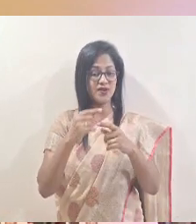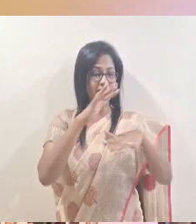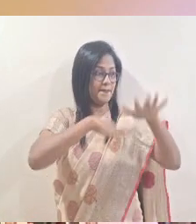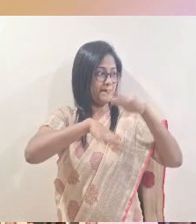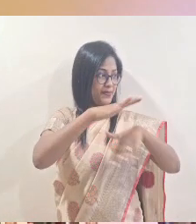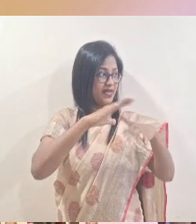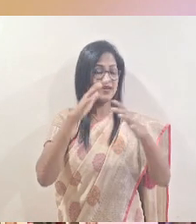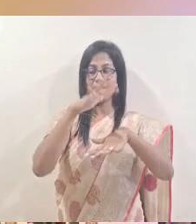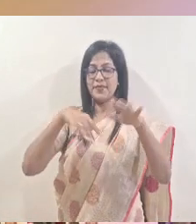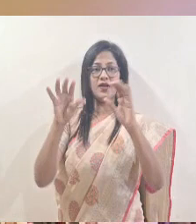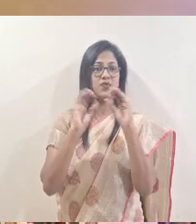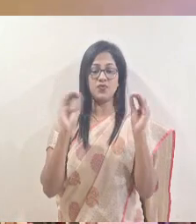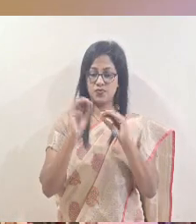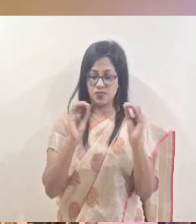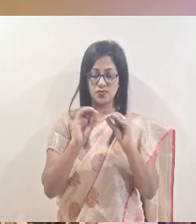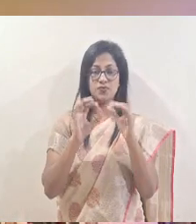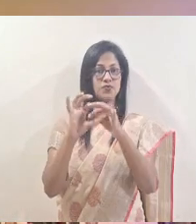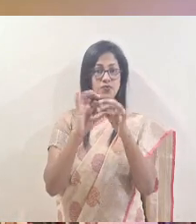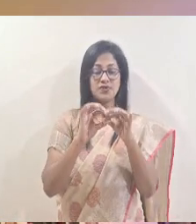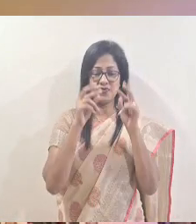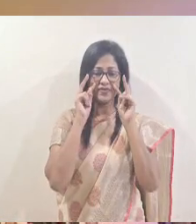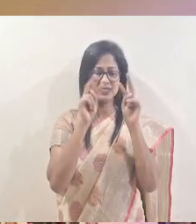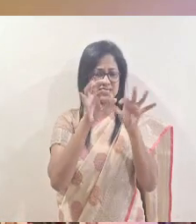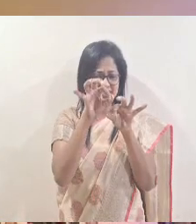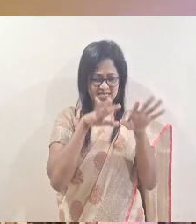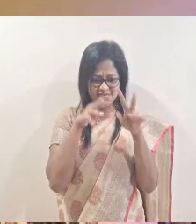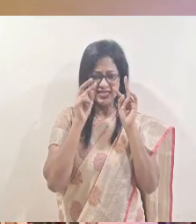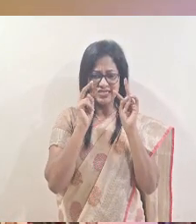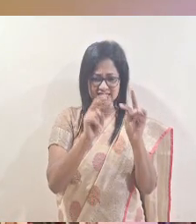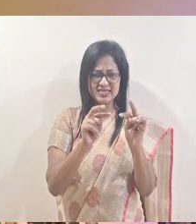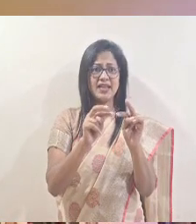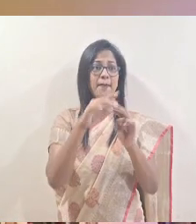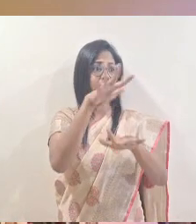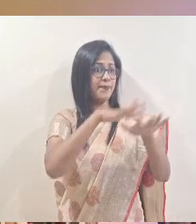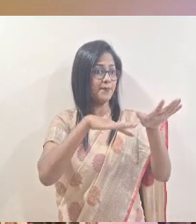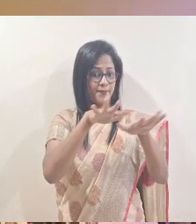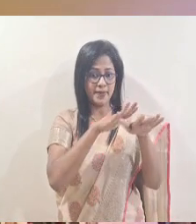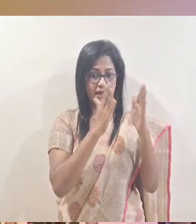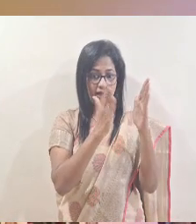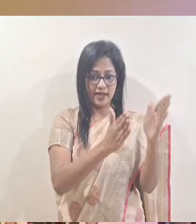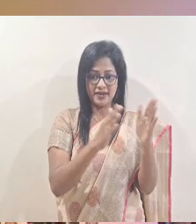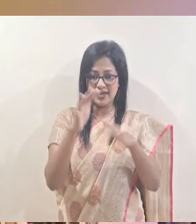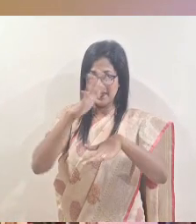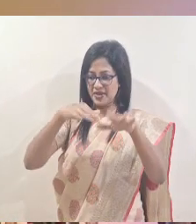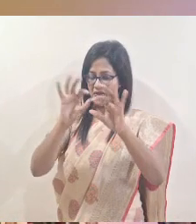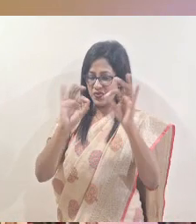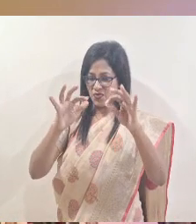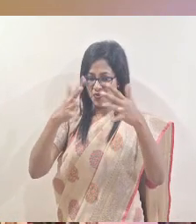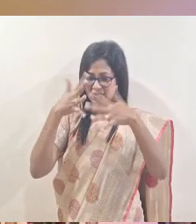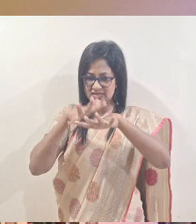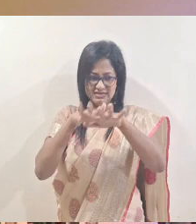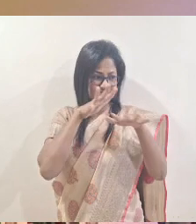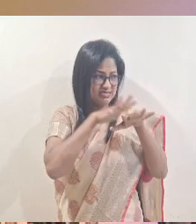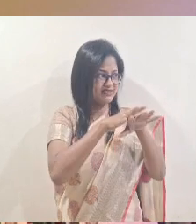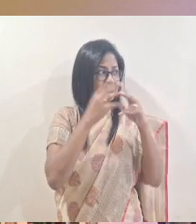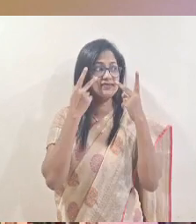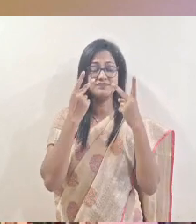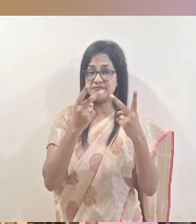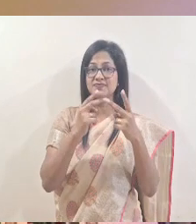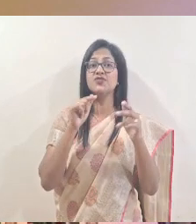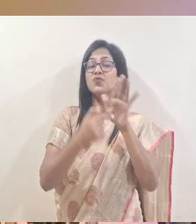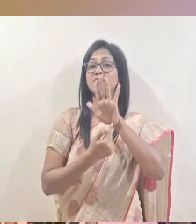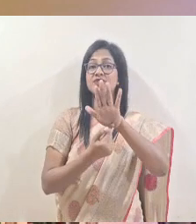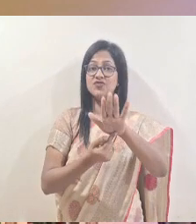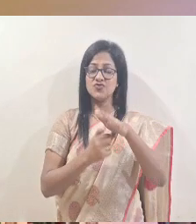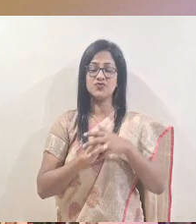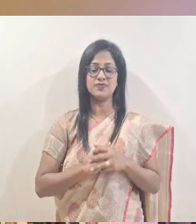planned versus unplanned networks, in this city, you can actually demarcate what a planned network and what an unplanned network is. To